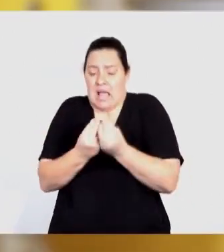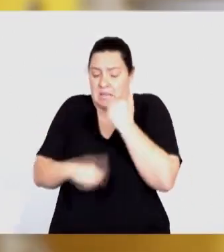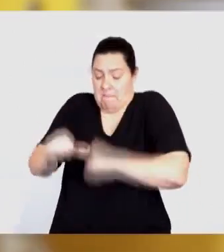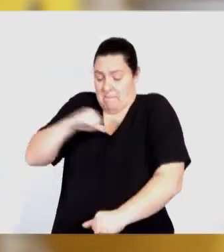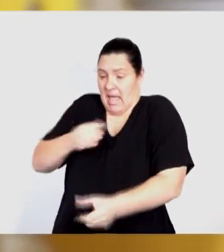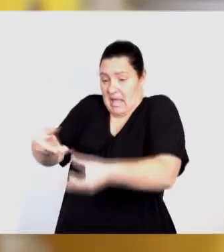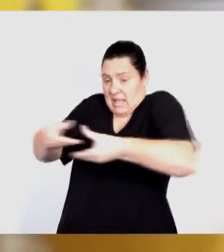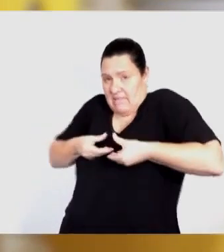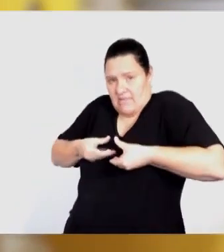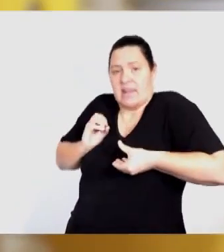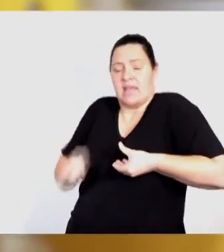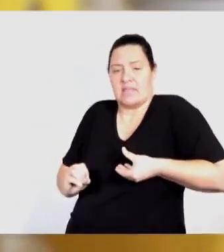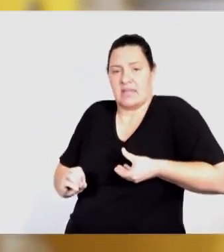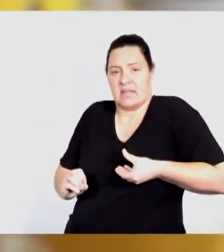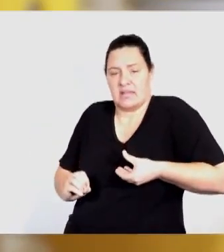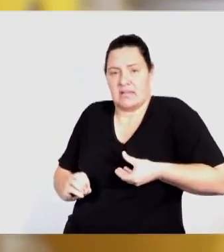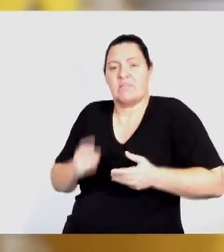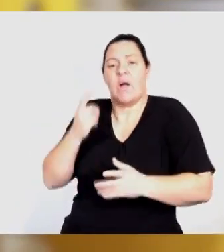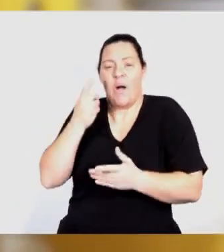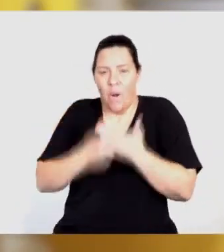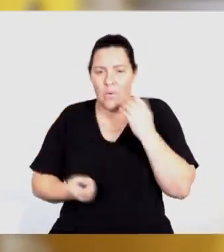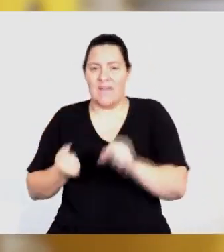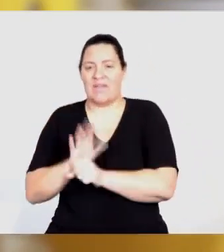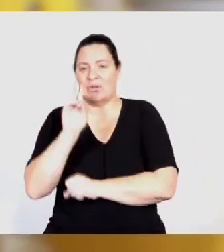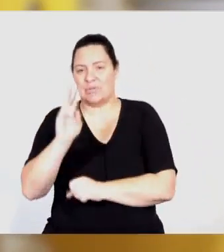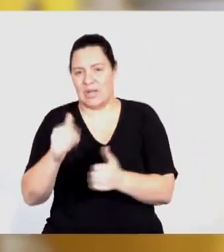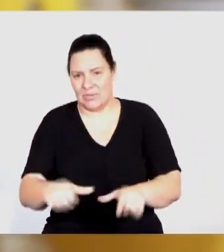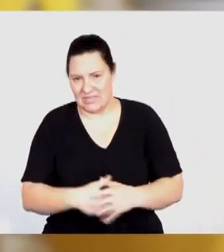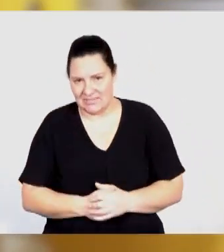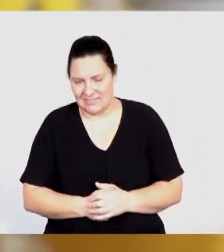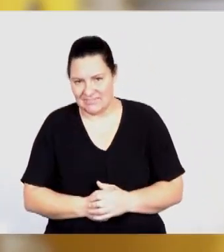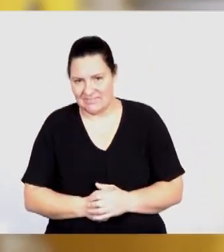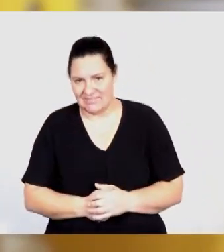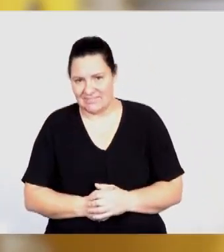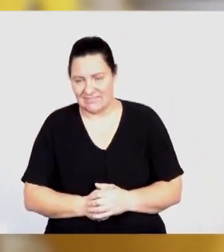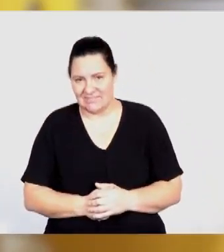there are no goods returned, it will affect only 2 accounts.